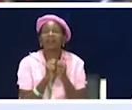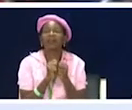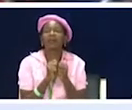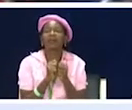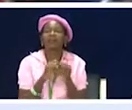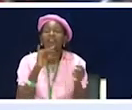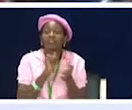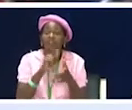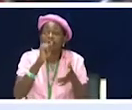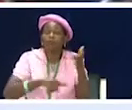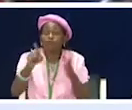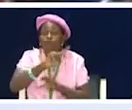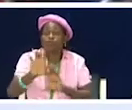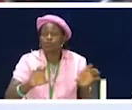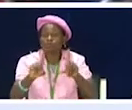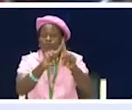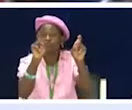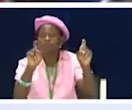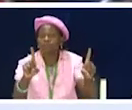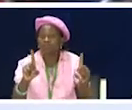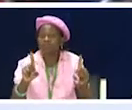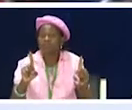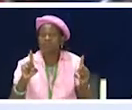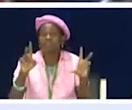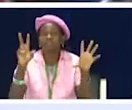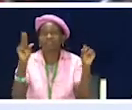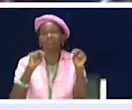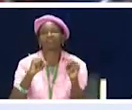Is that what you will do?